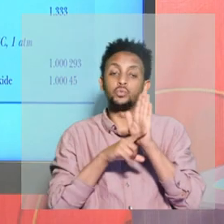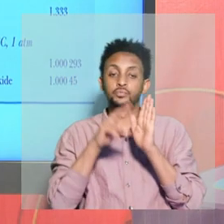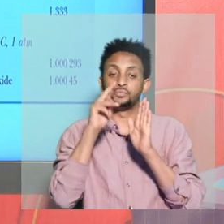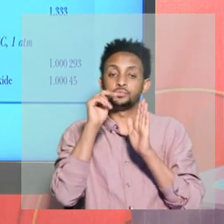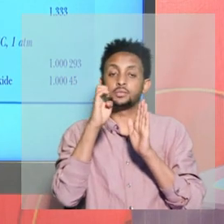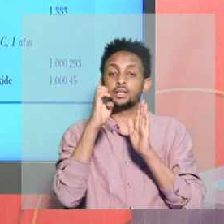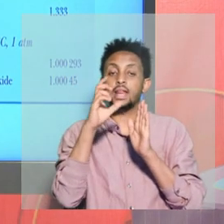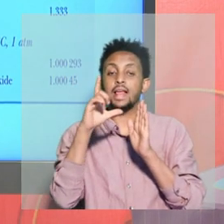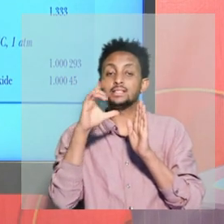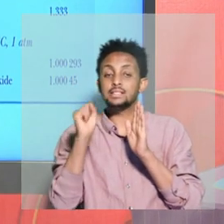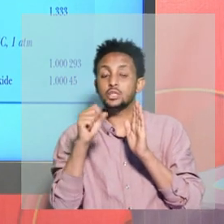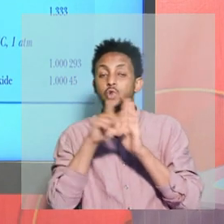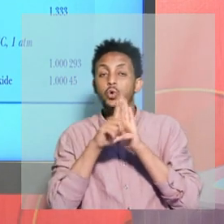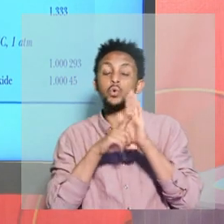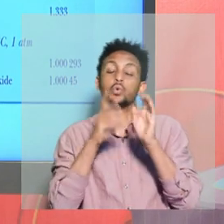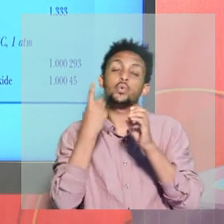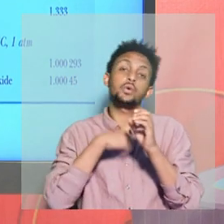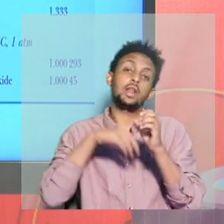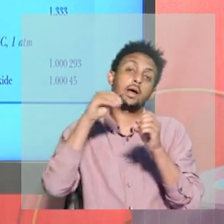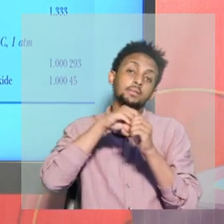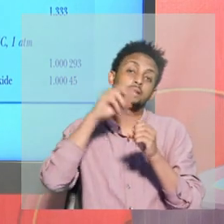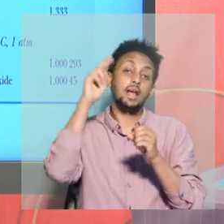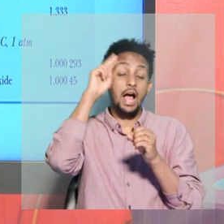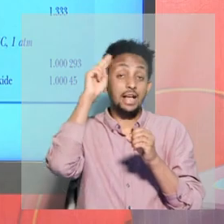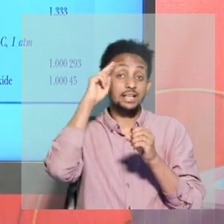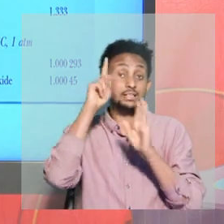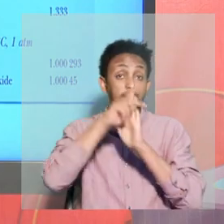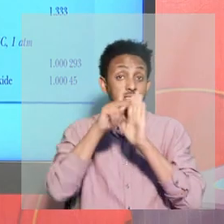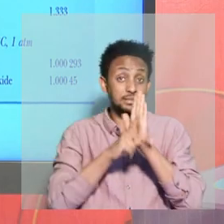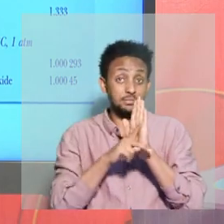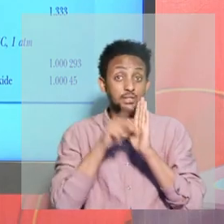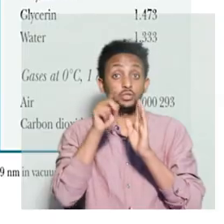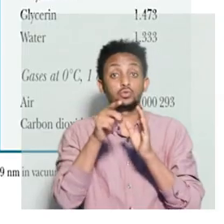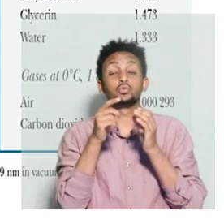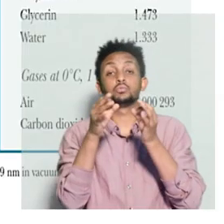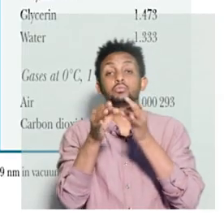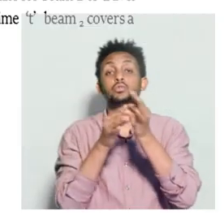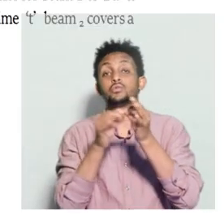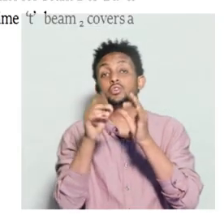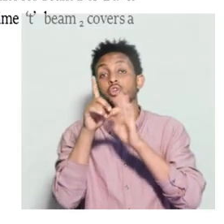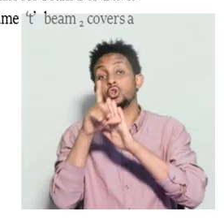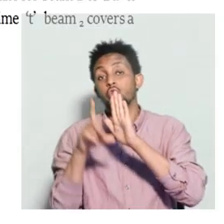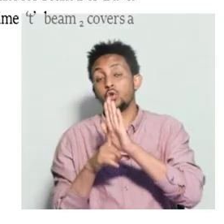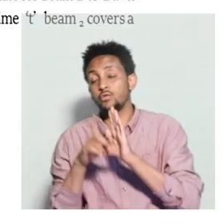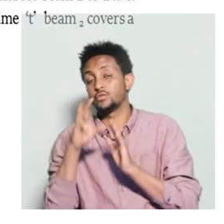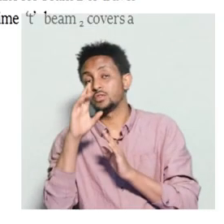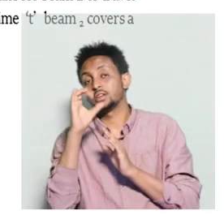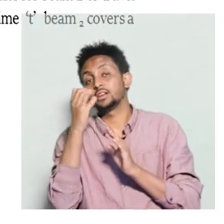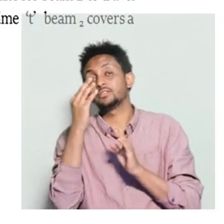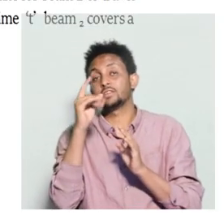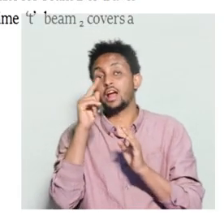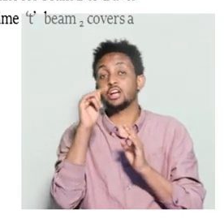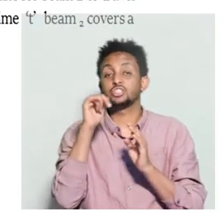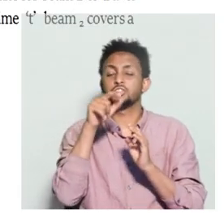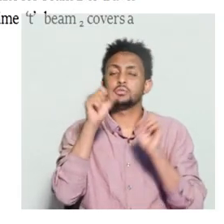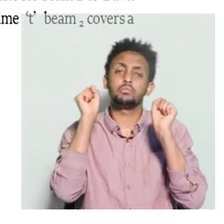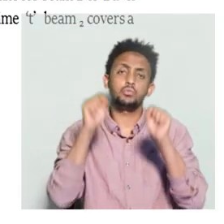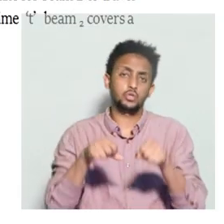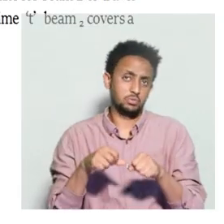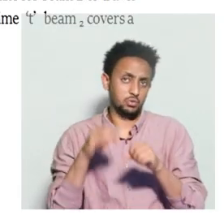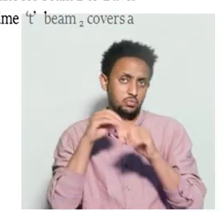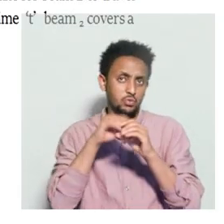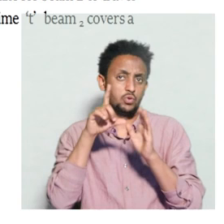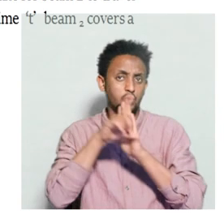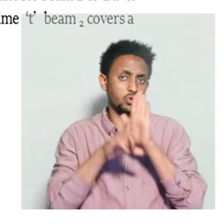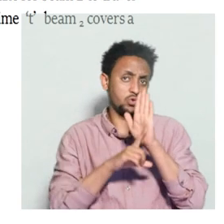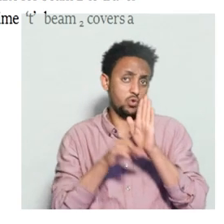it's possible to apply Huygens' principle to prove the law of refraction. Okay, it's possible to prove the